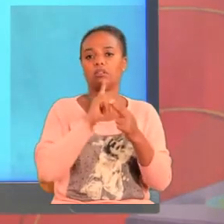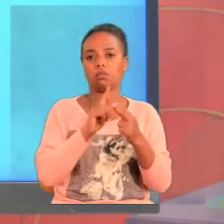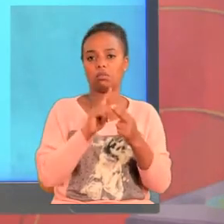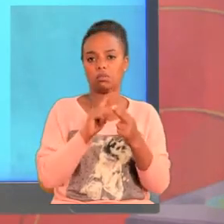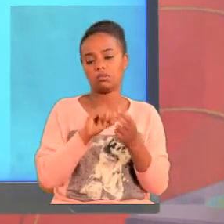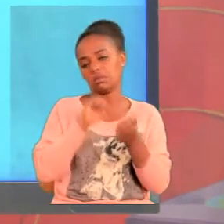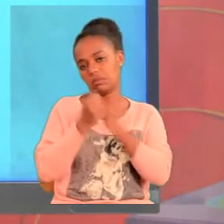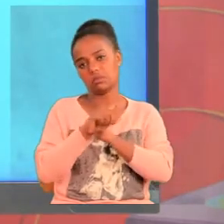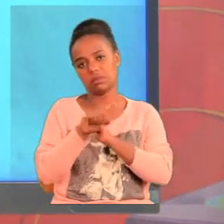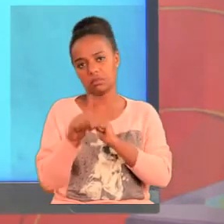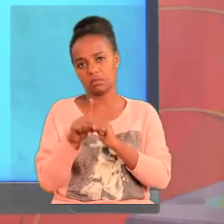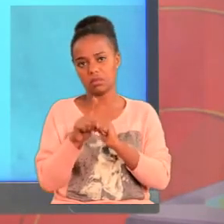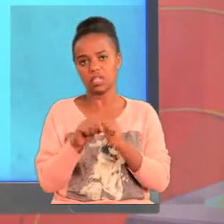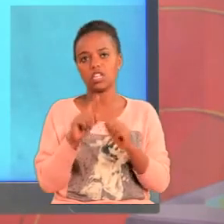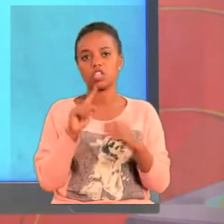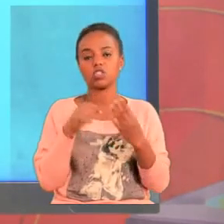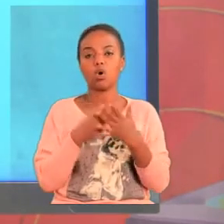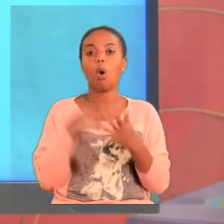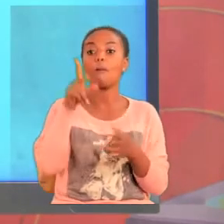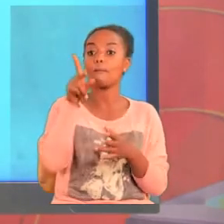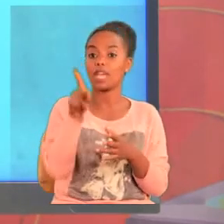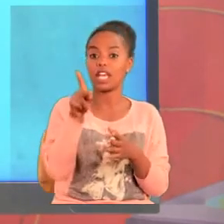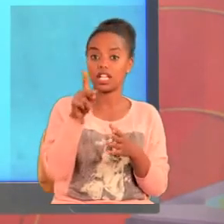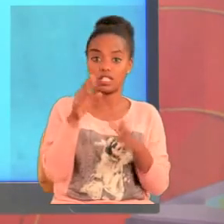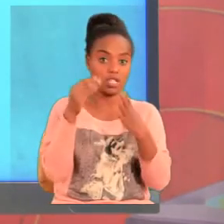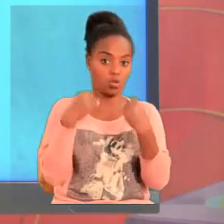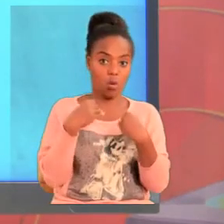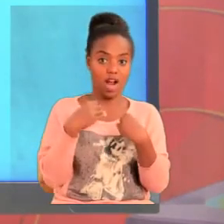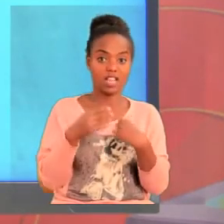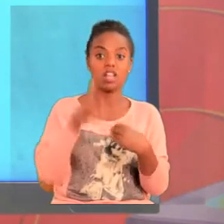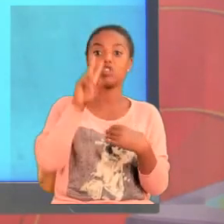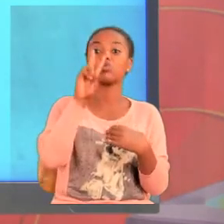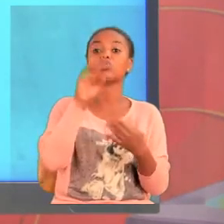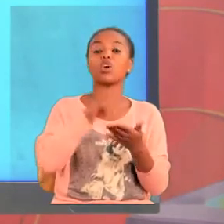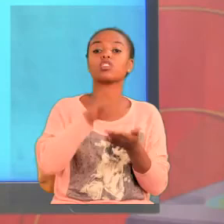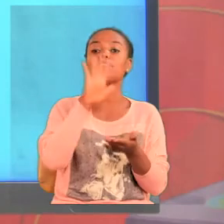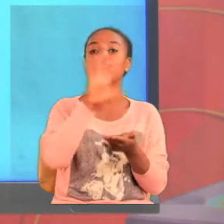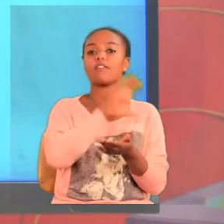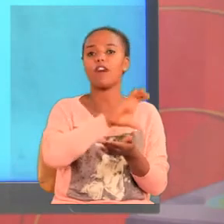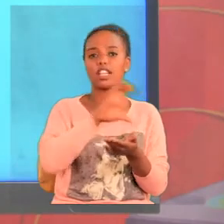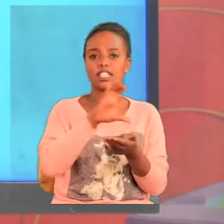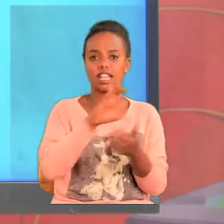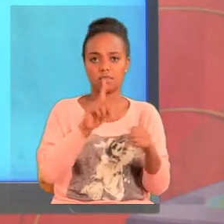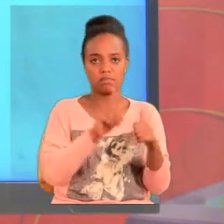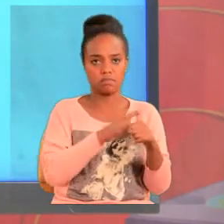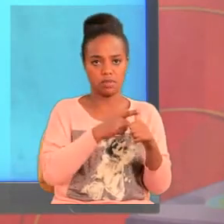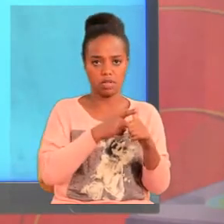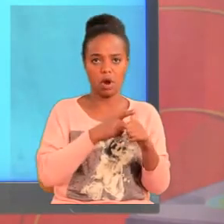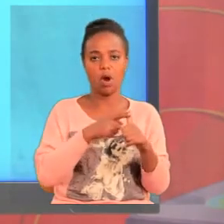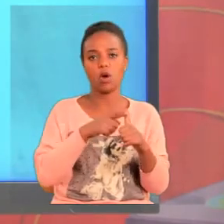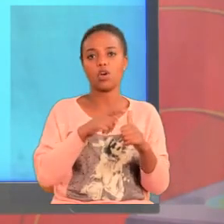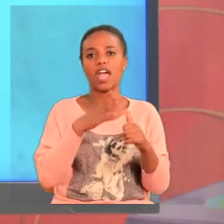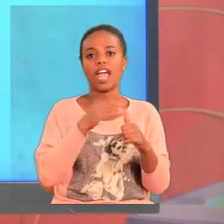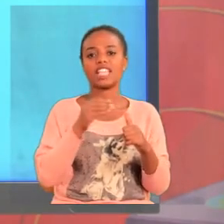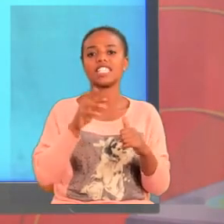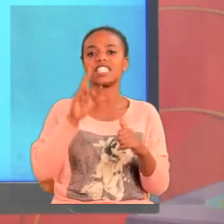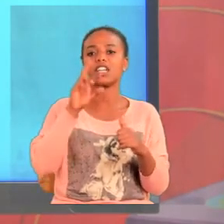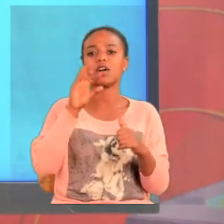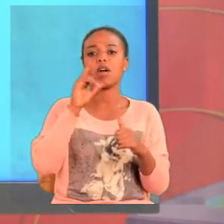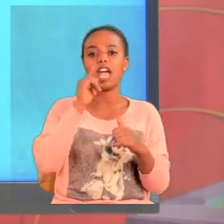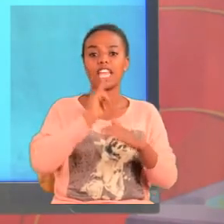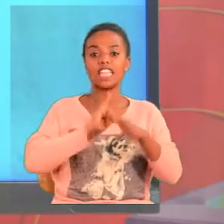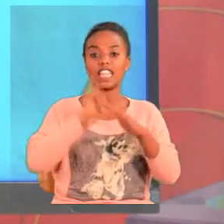here principal is given, it is 2,500 and the rate is 2%, it is 0.02